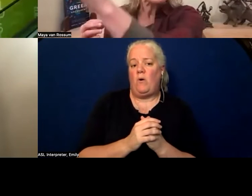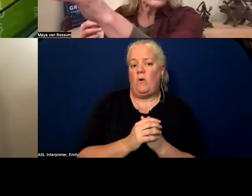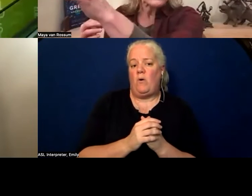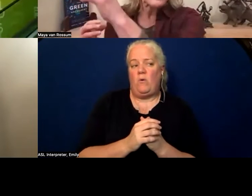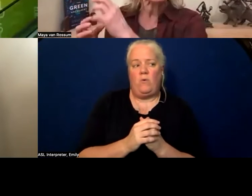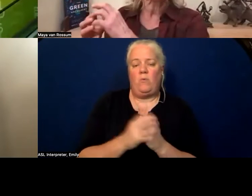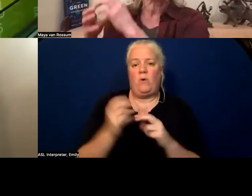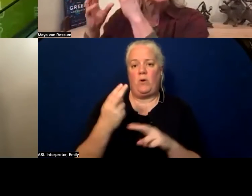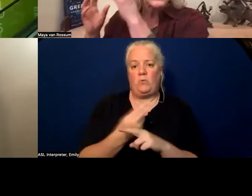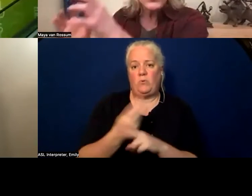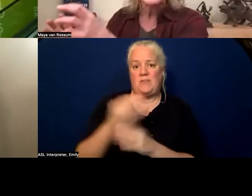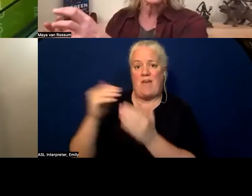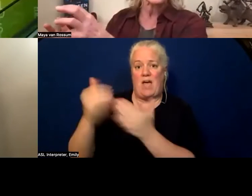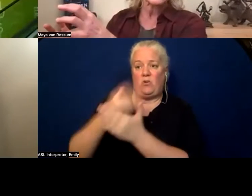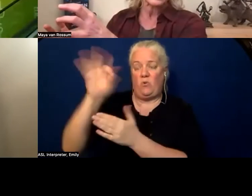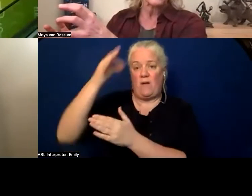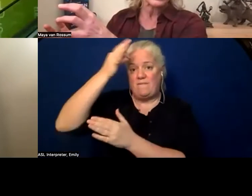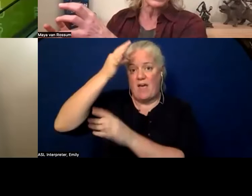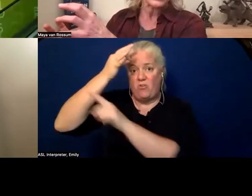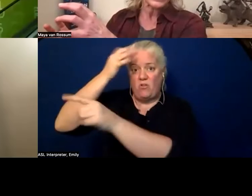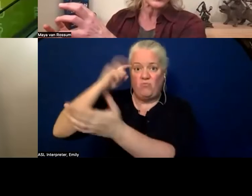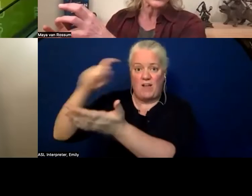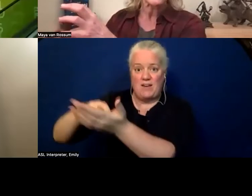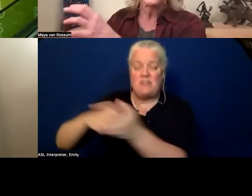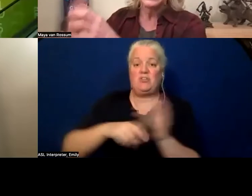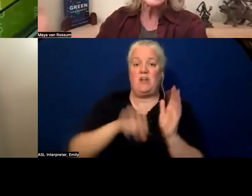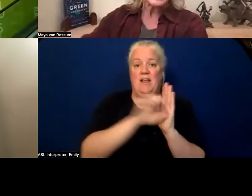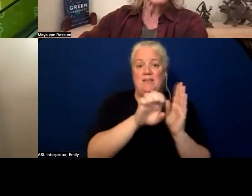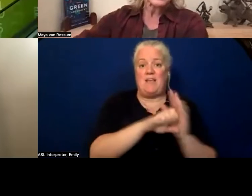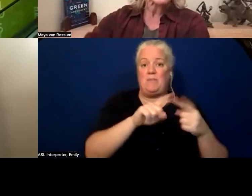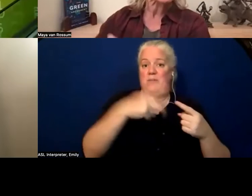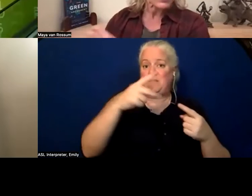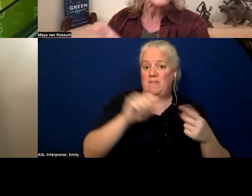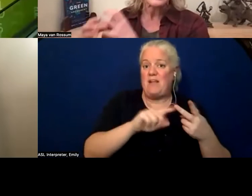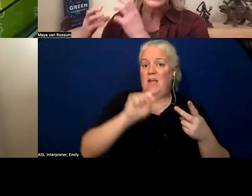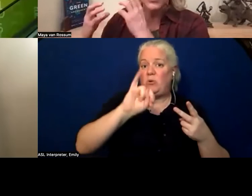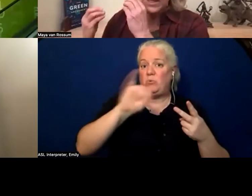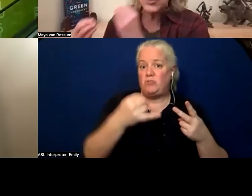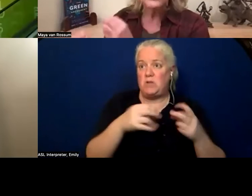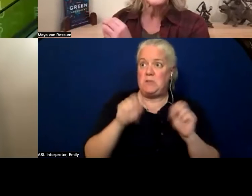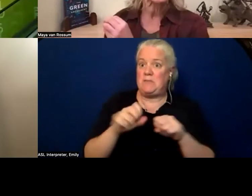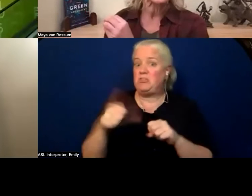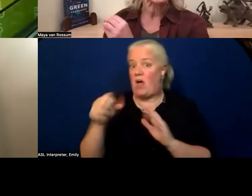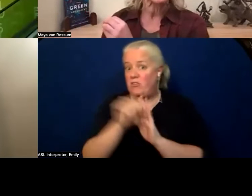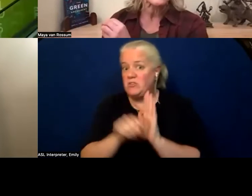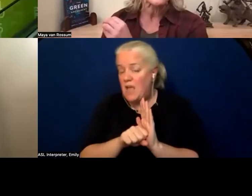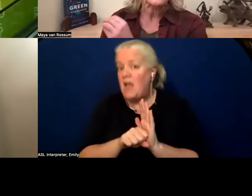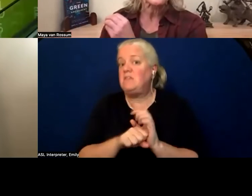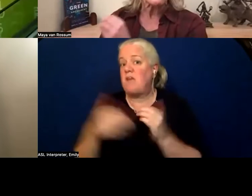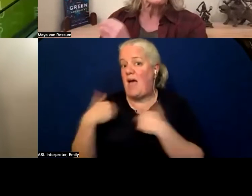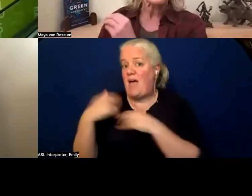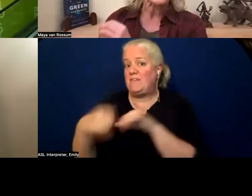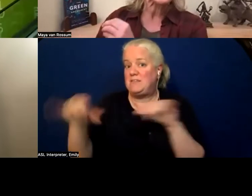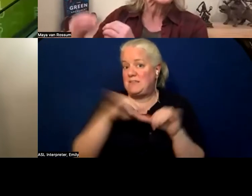the new federal recognition, using those examples in Pennsylvania, New Jersey, and potentially some other states where they do have standards that are